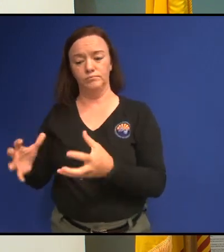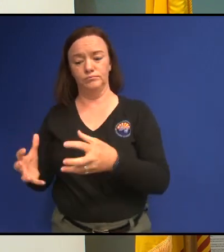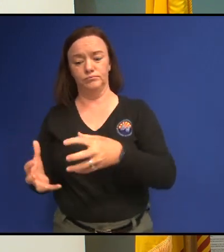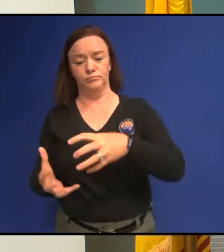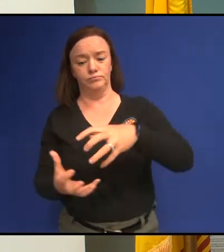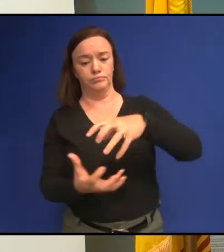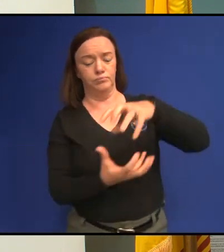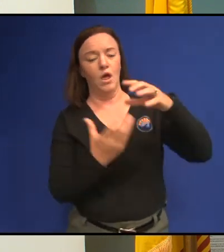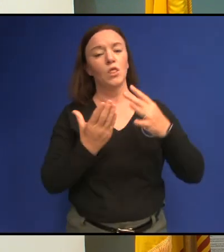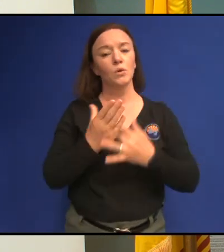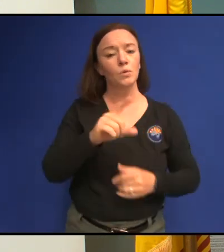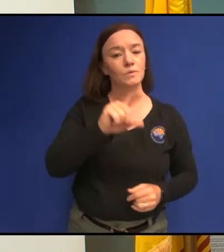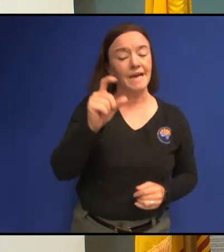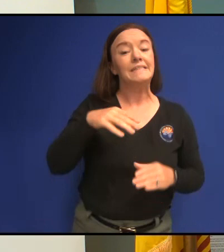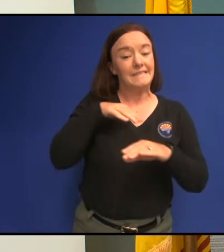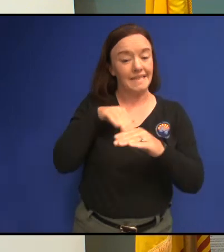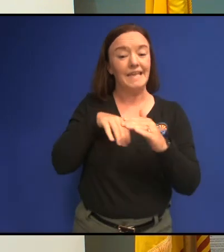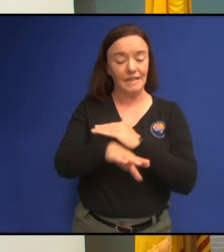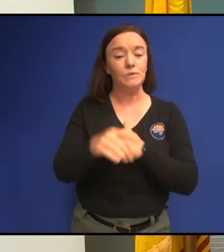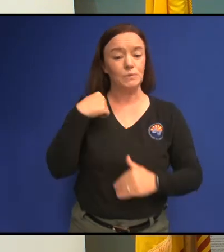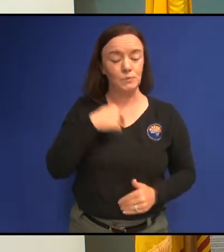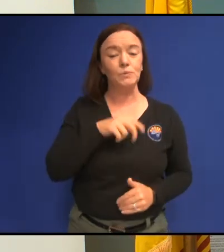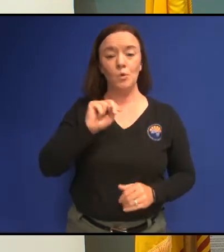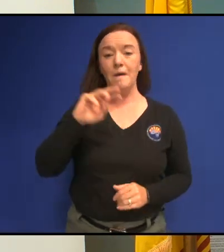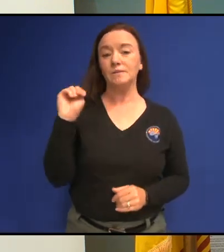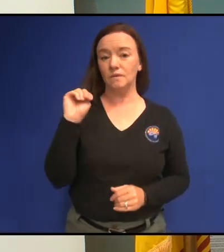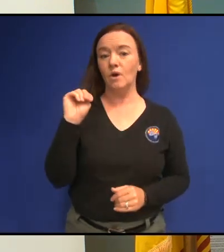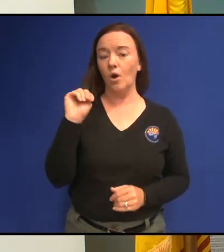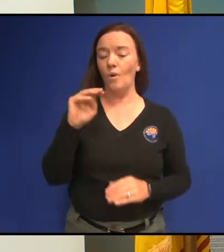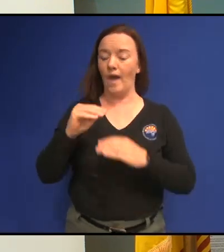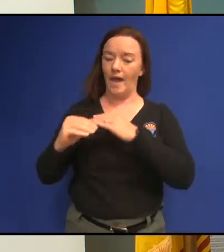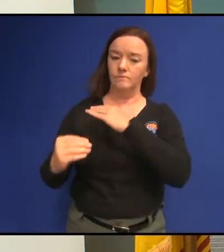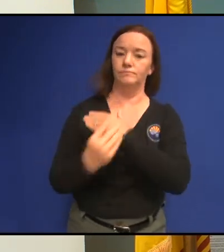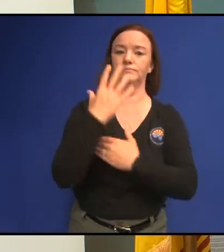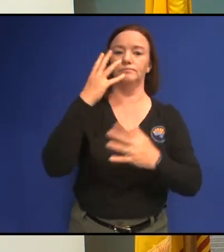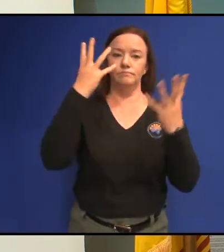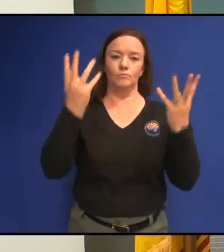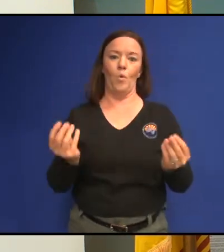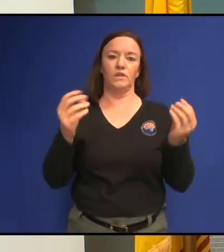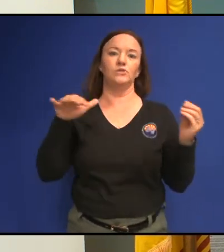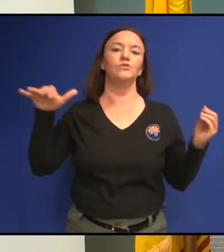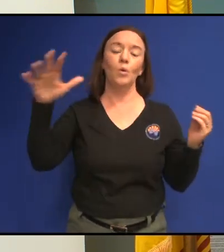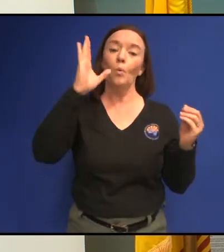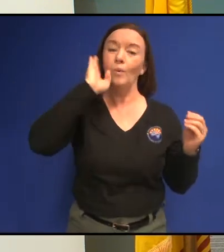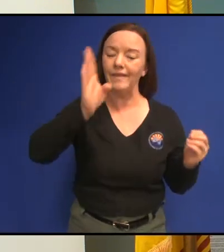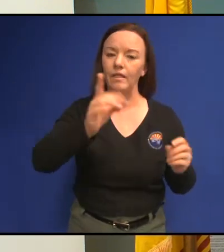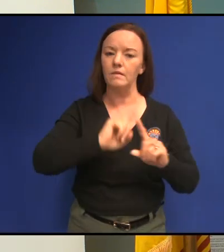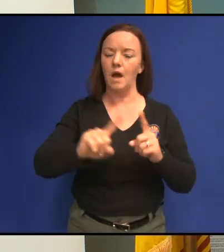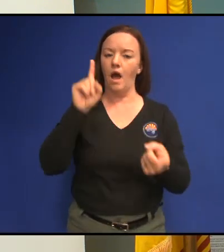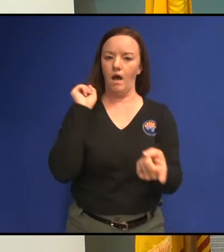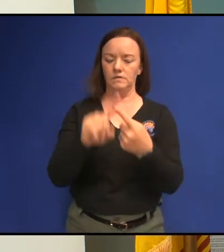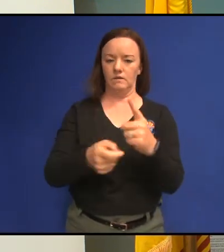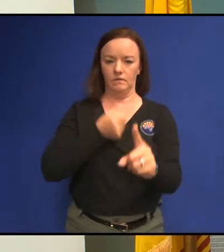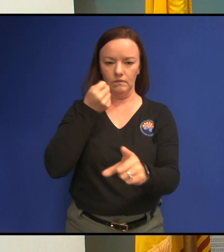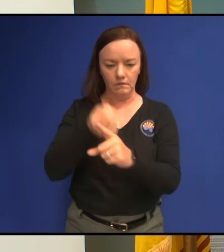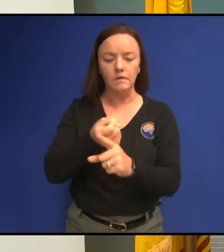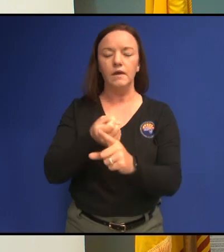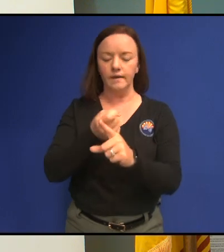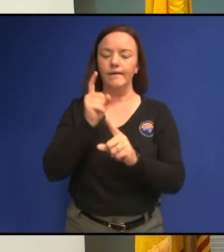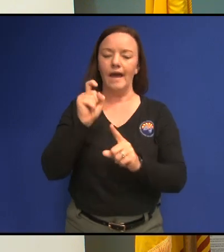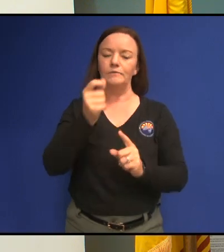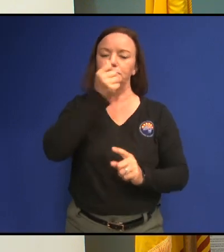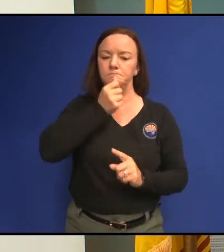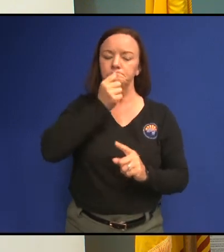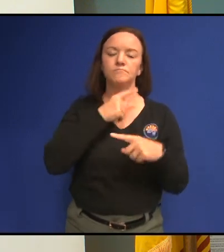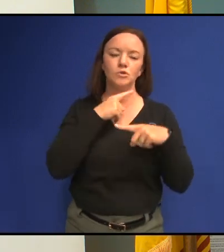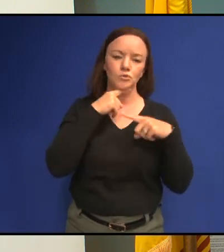into New Mexico and give us a pretty good push of moisture. But until then, we do have to deal with these dry conditions today and even a little